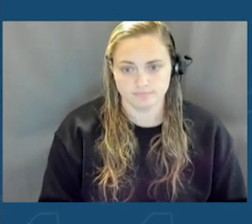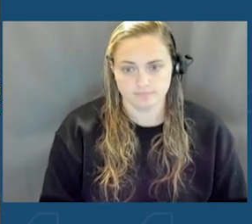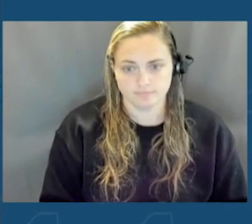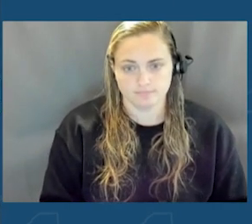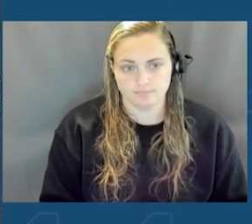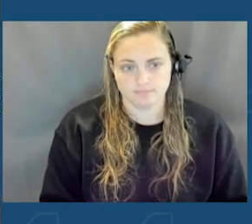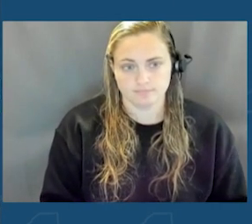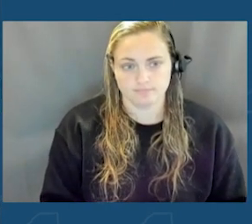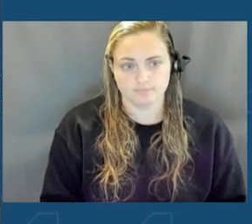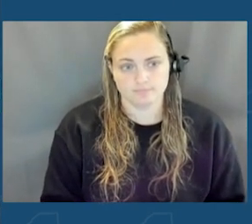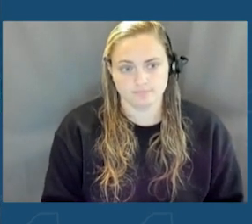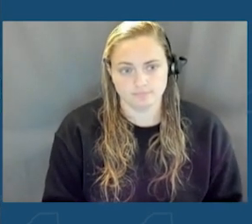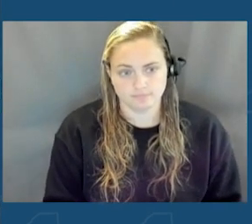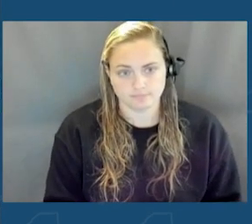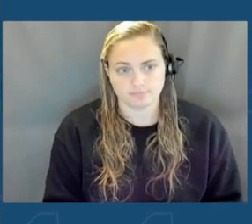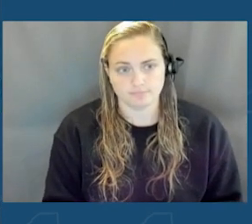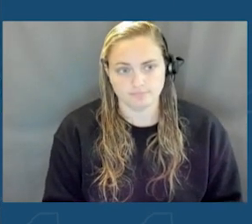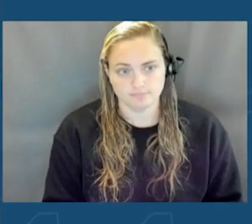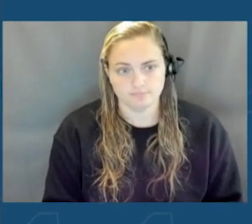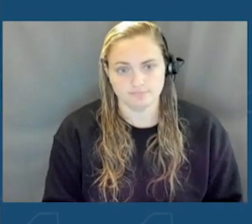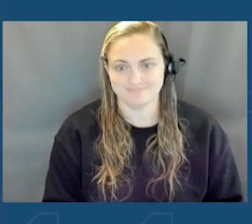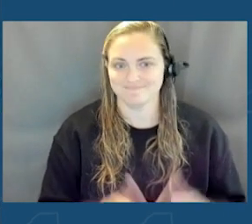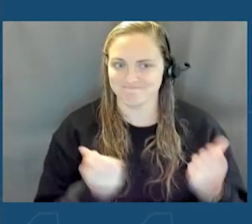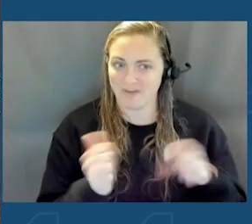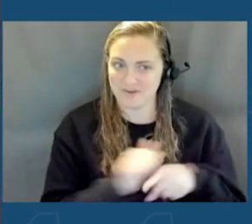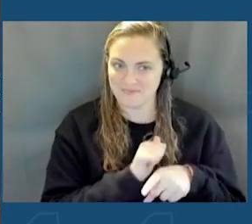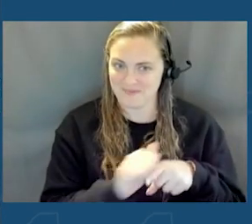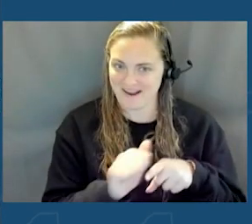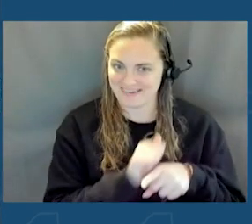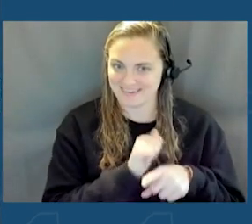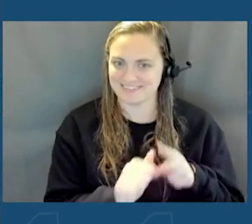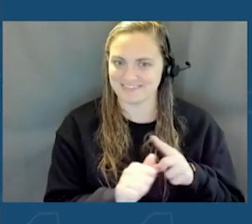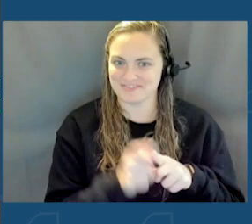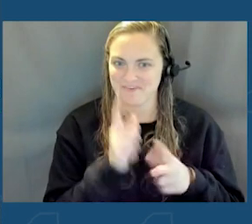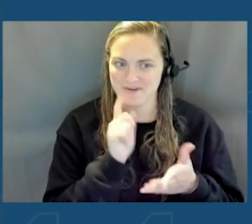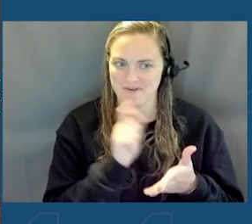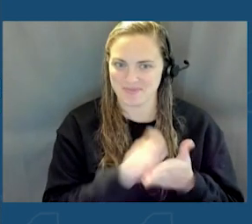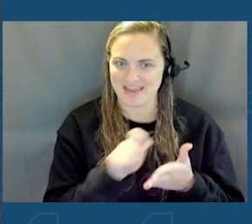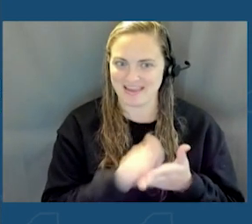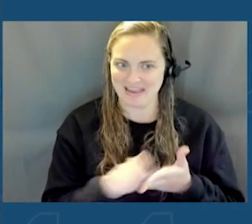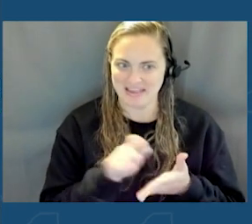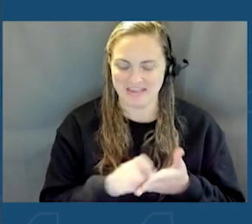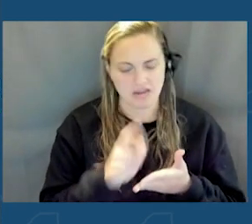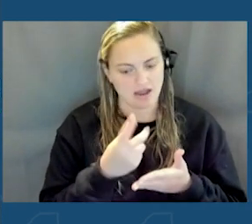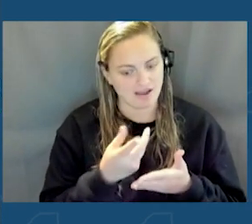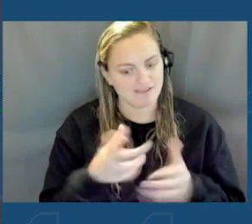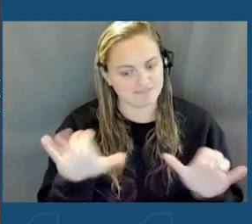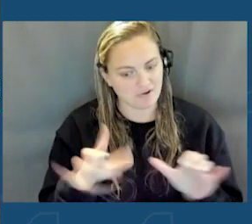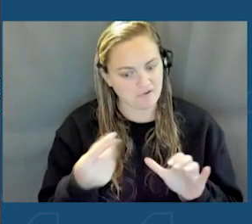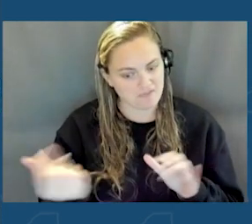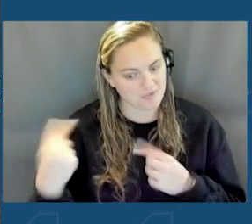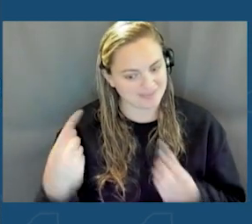This takes a lot of practice to use every single pen. I've done a few of these. Yeah.